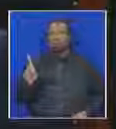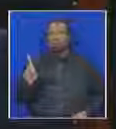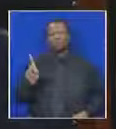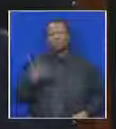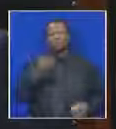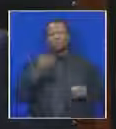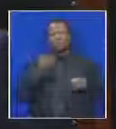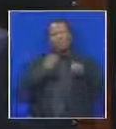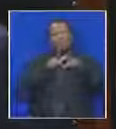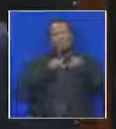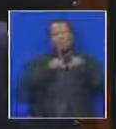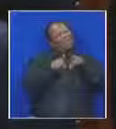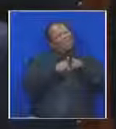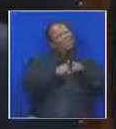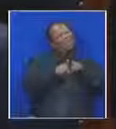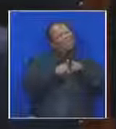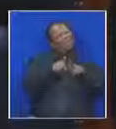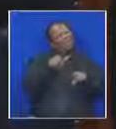honorable. Honorable member.